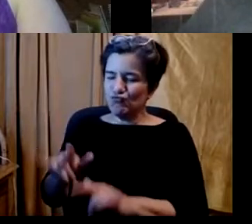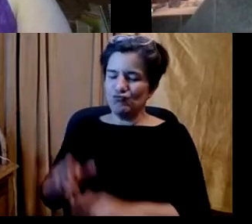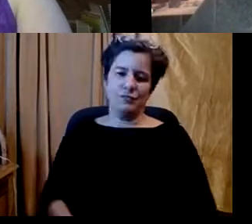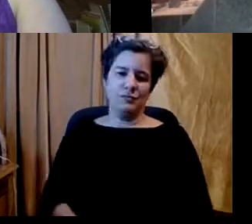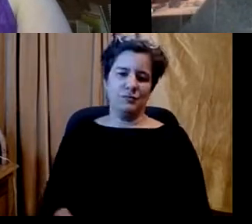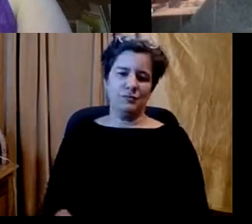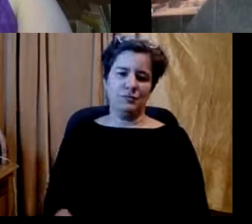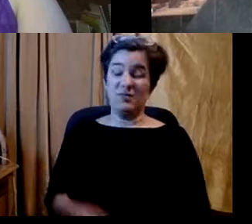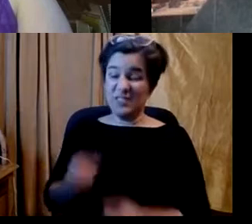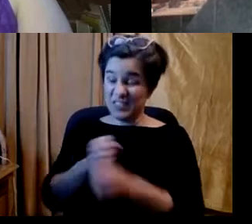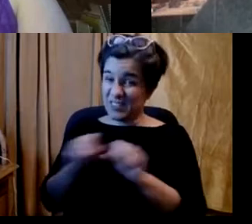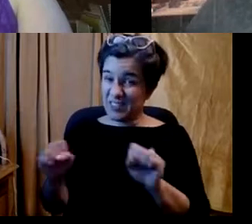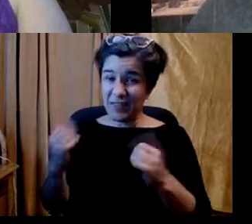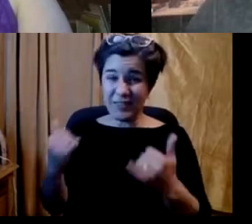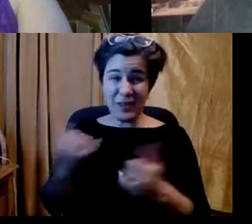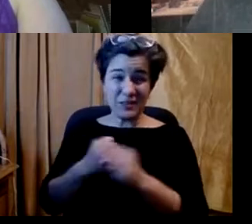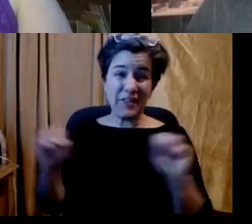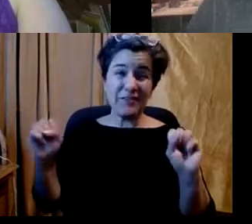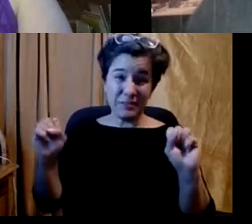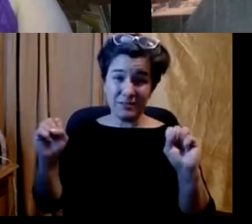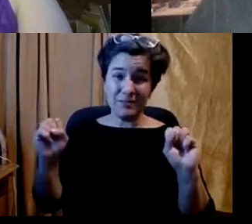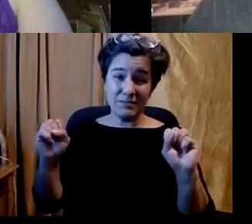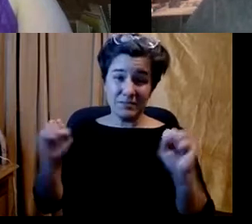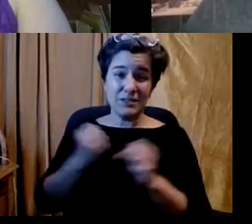and how safe they are now.